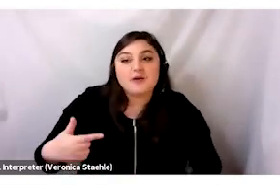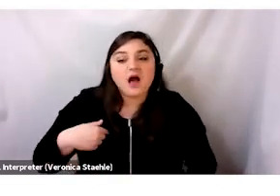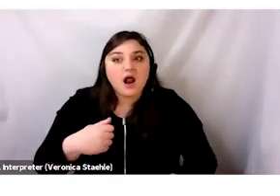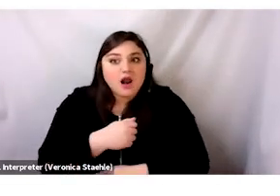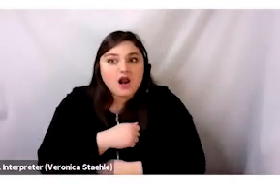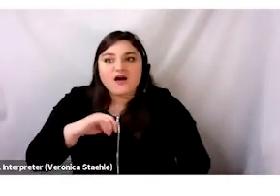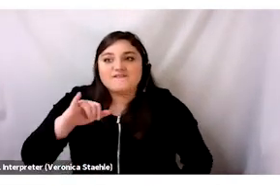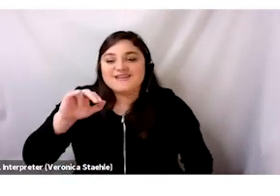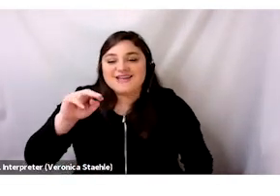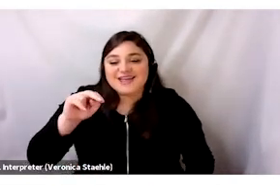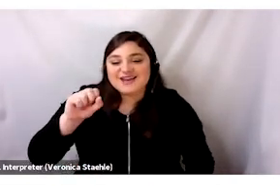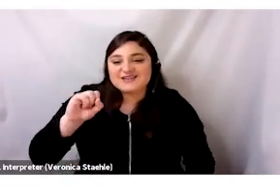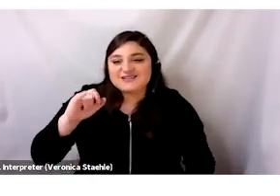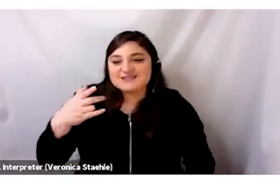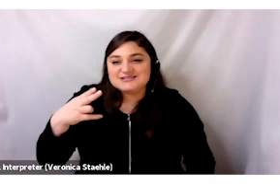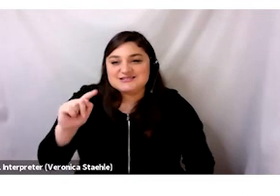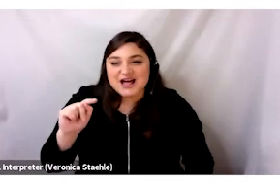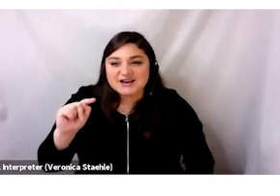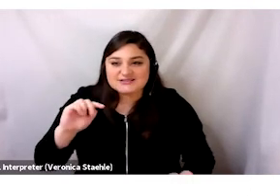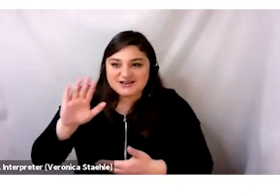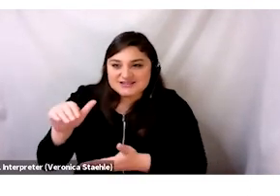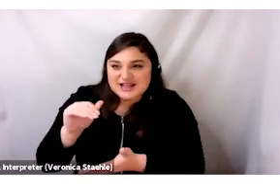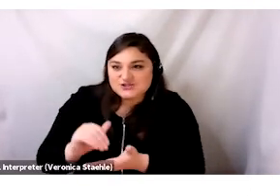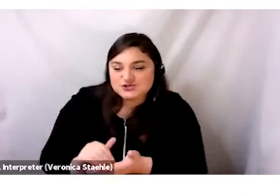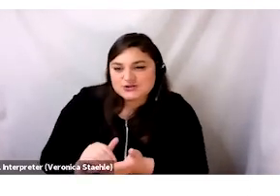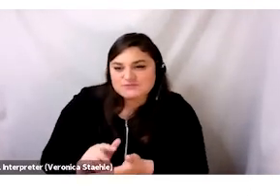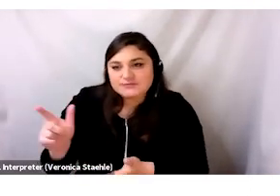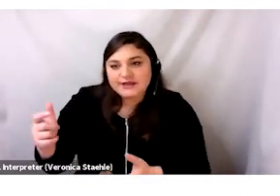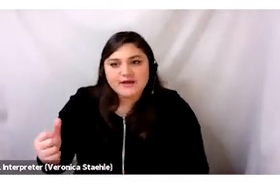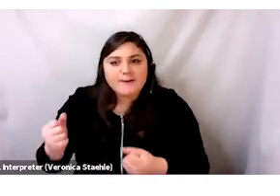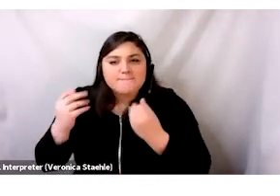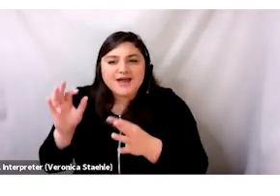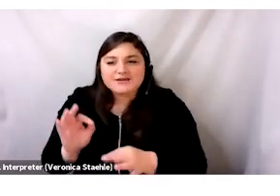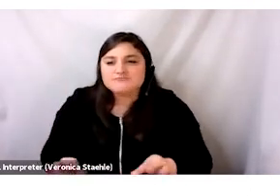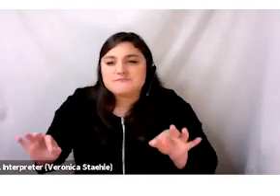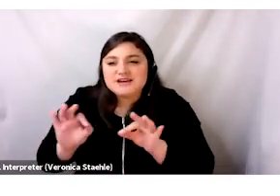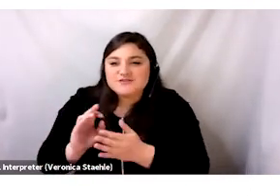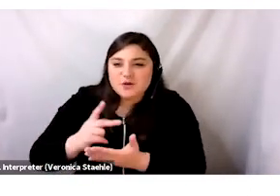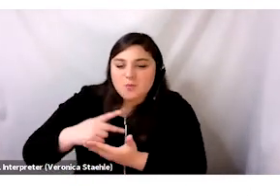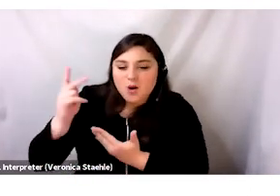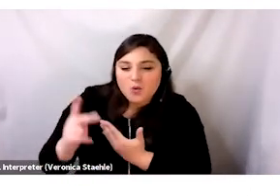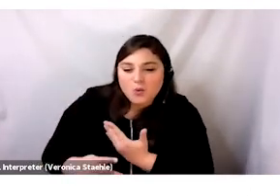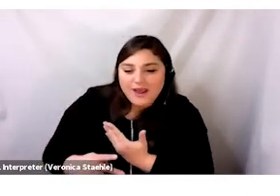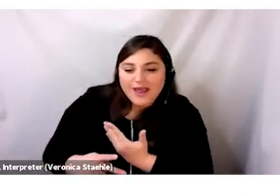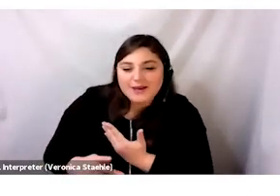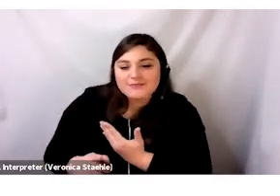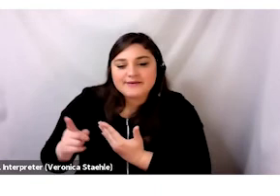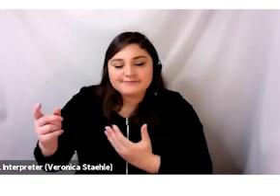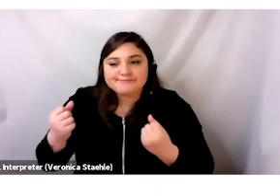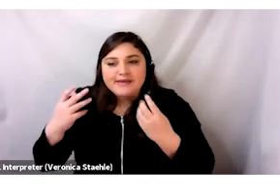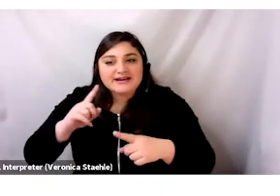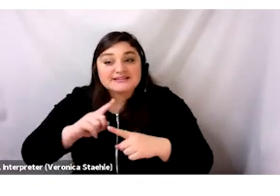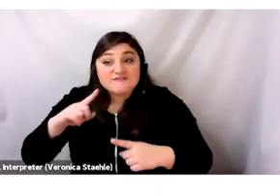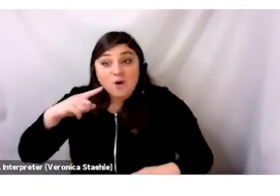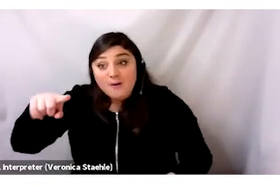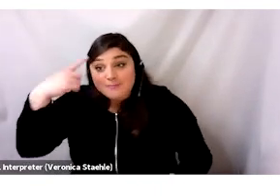Insight Center. They have lots of different mindfulness training programs. They have lots of programs